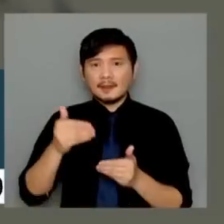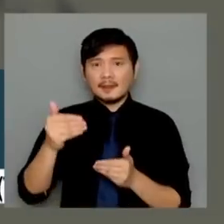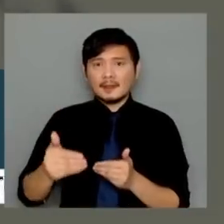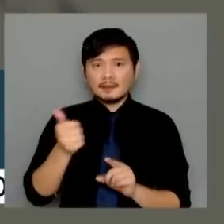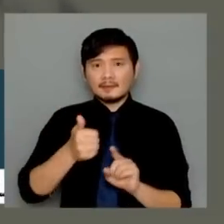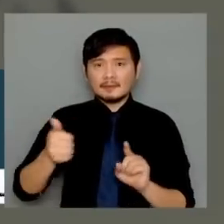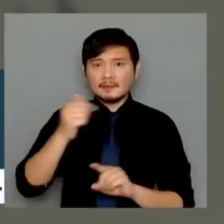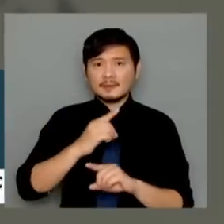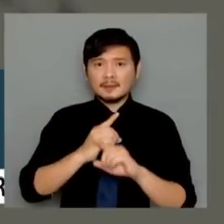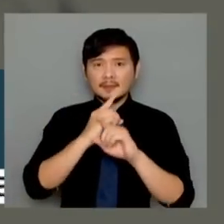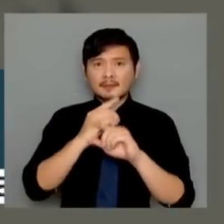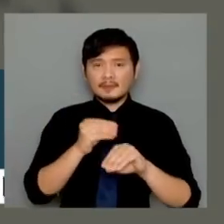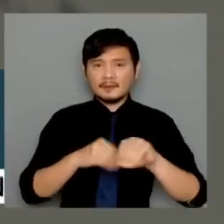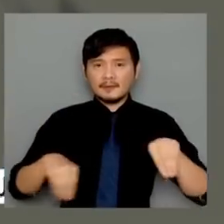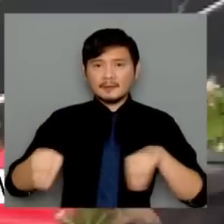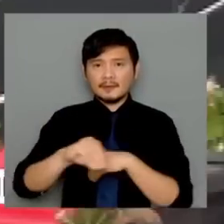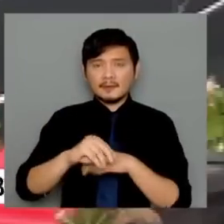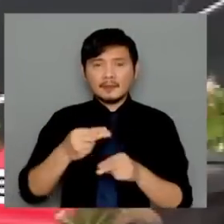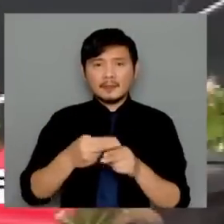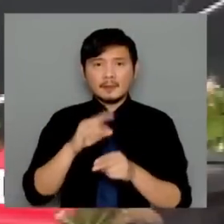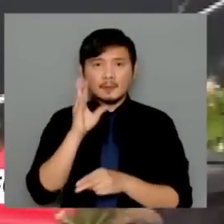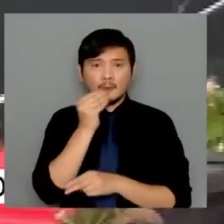Jose Faustino Jr.